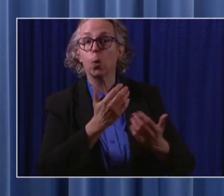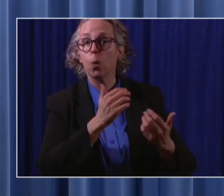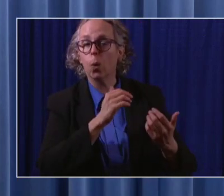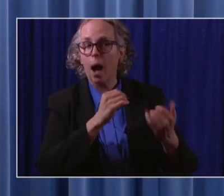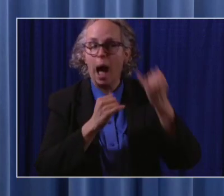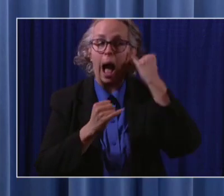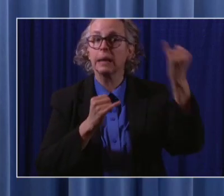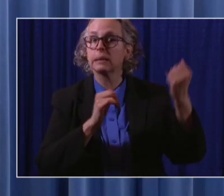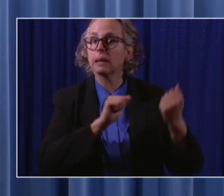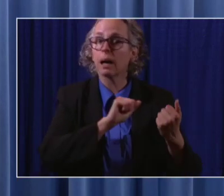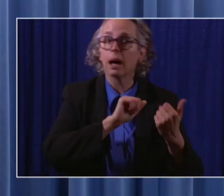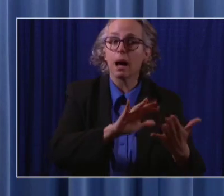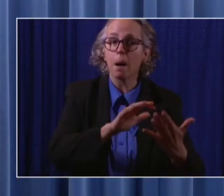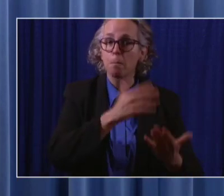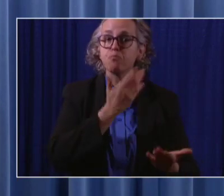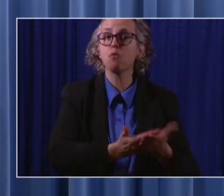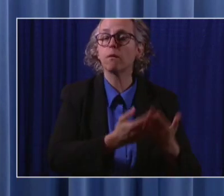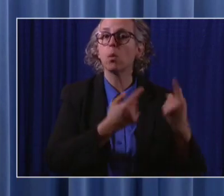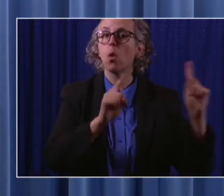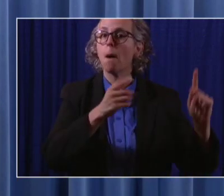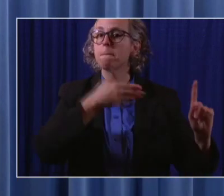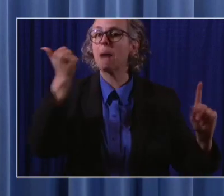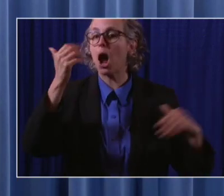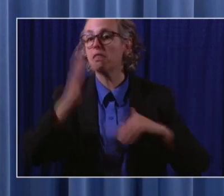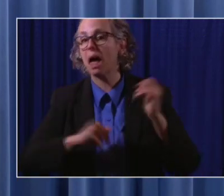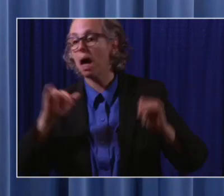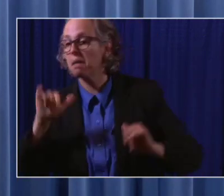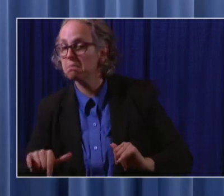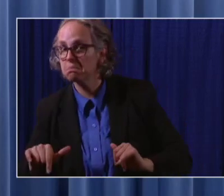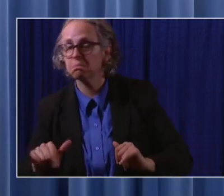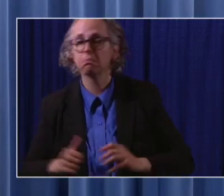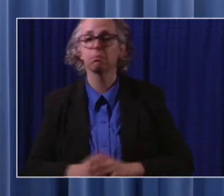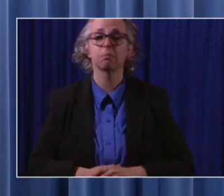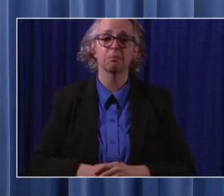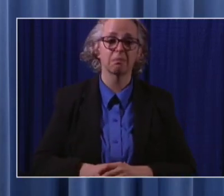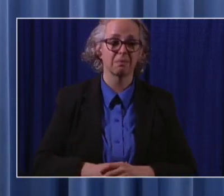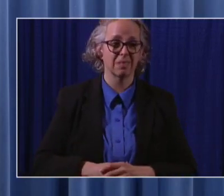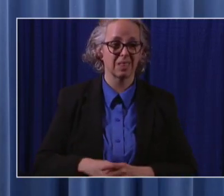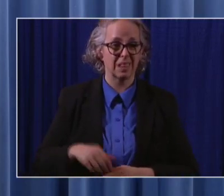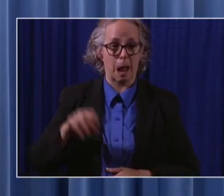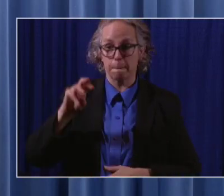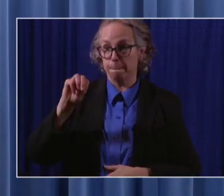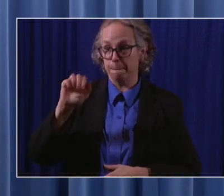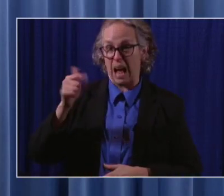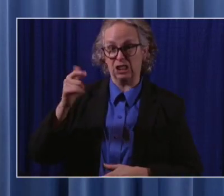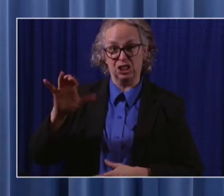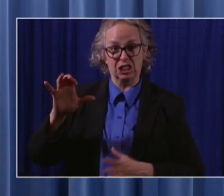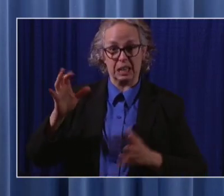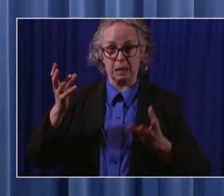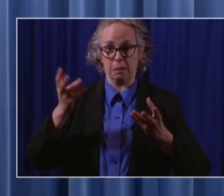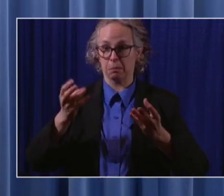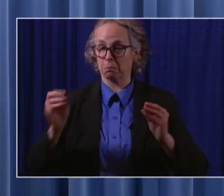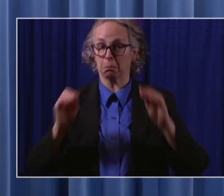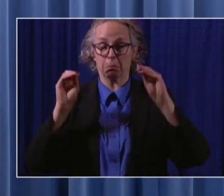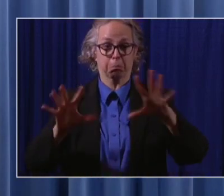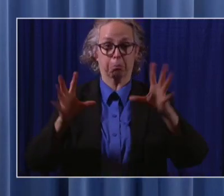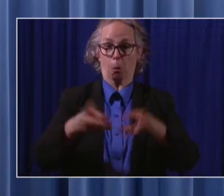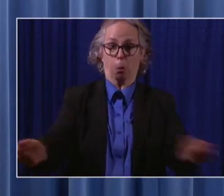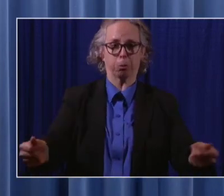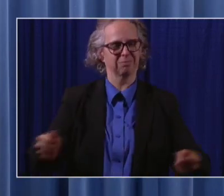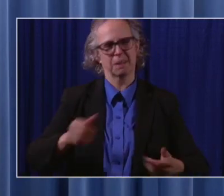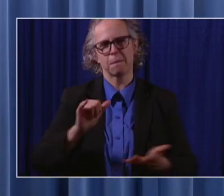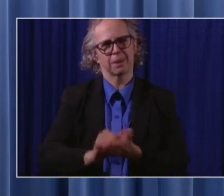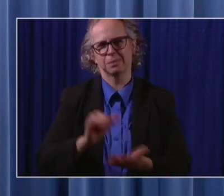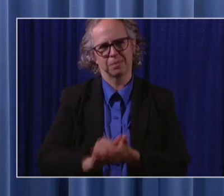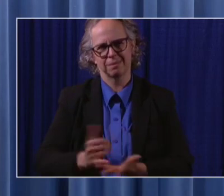this out. And there's no magic bullet out there. There's no magic wand that we can wave to do it any other way